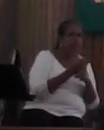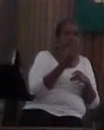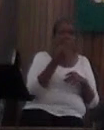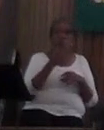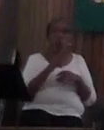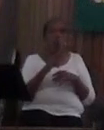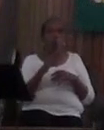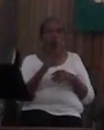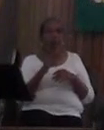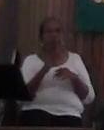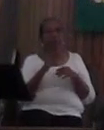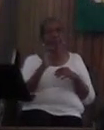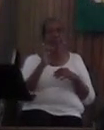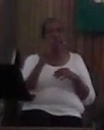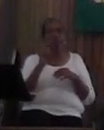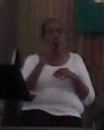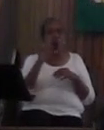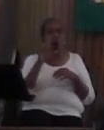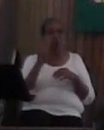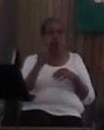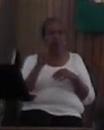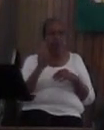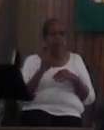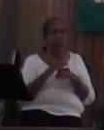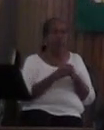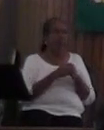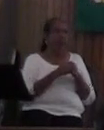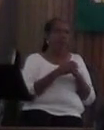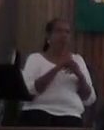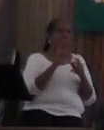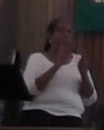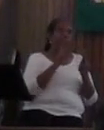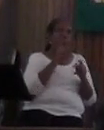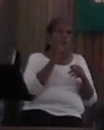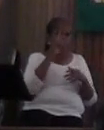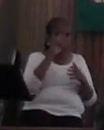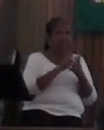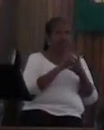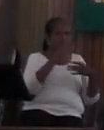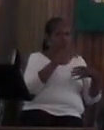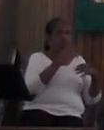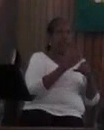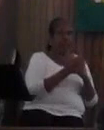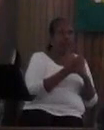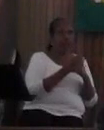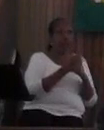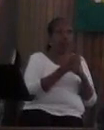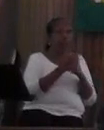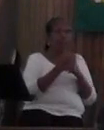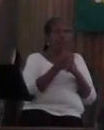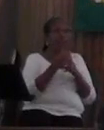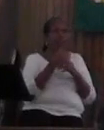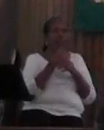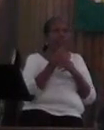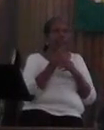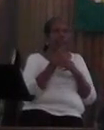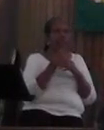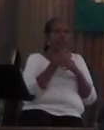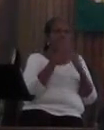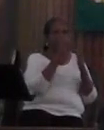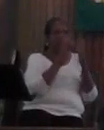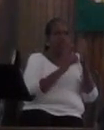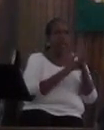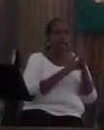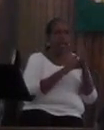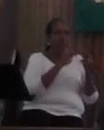world evolved. Those who believe in creation maintain that the intricate design of the